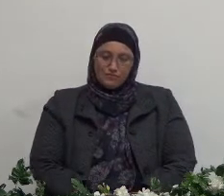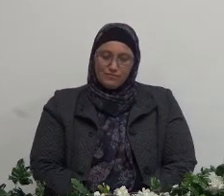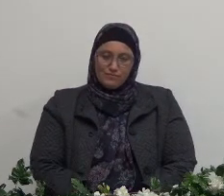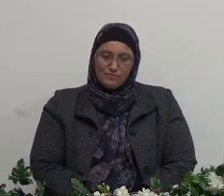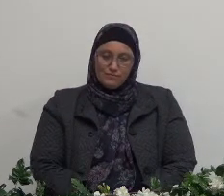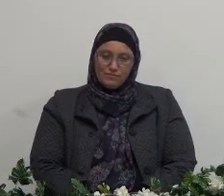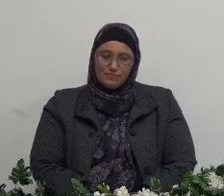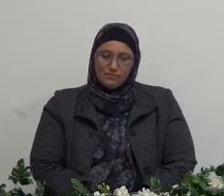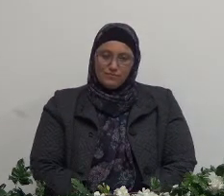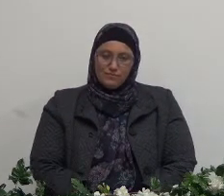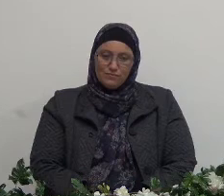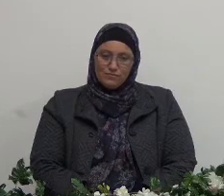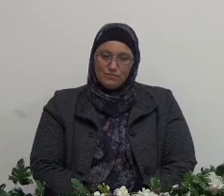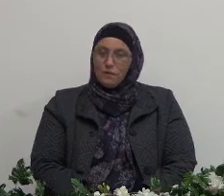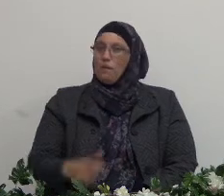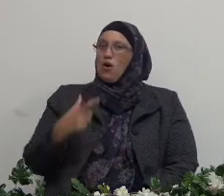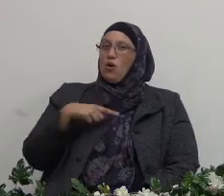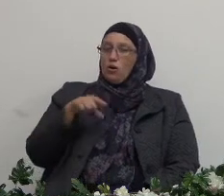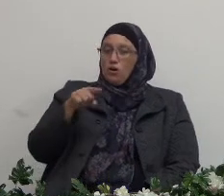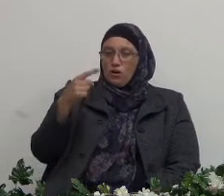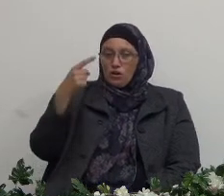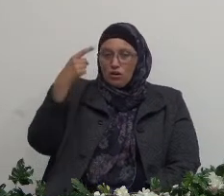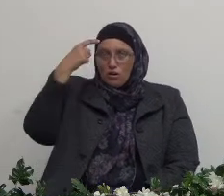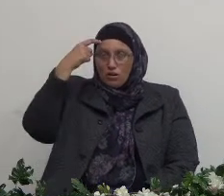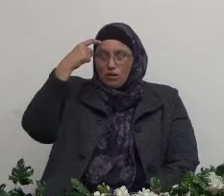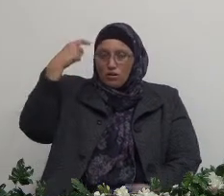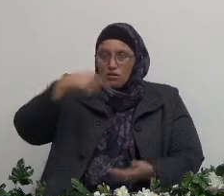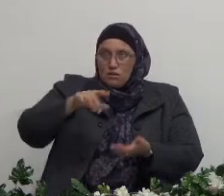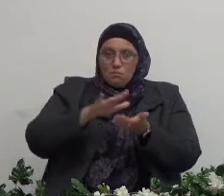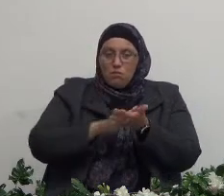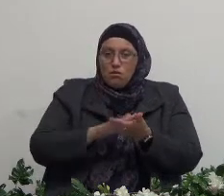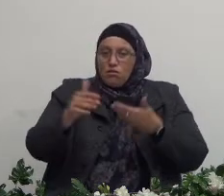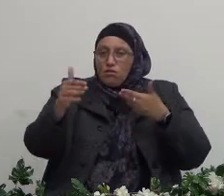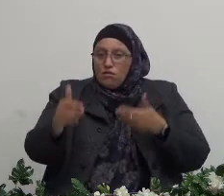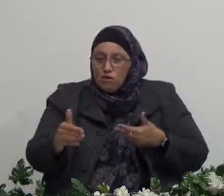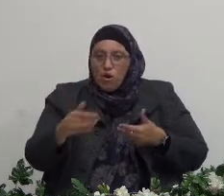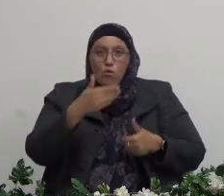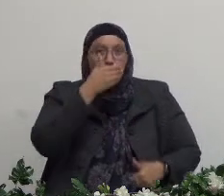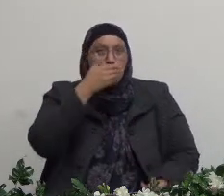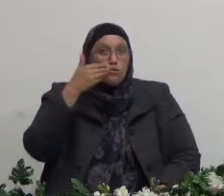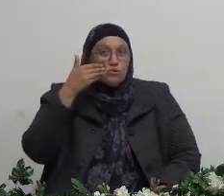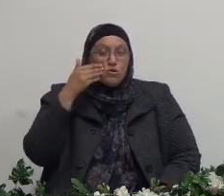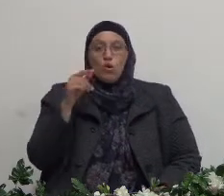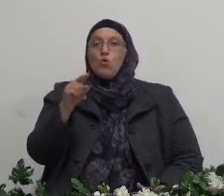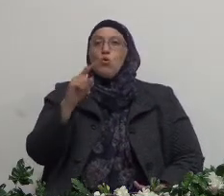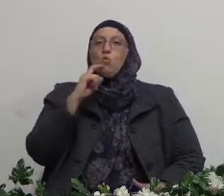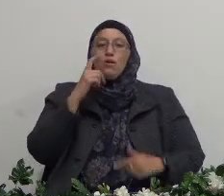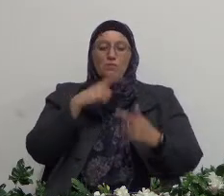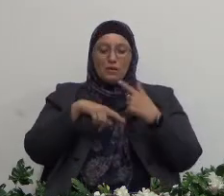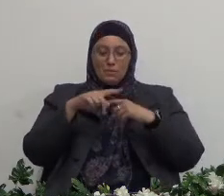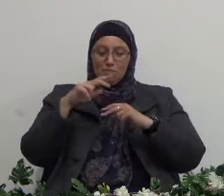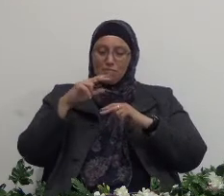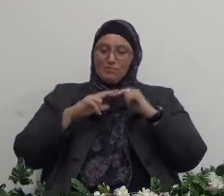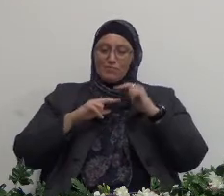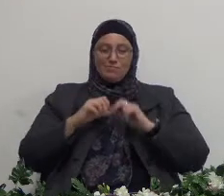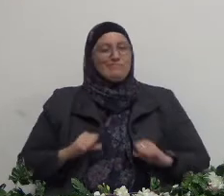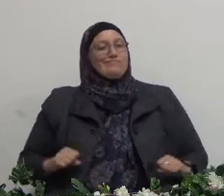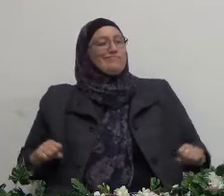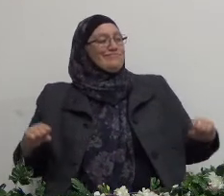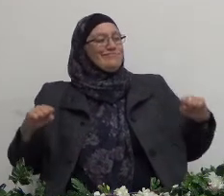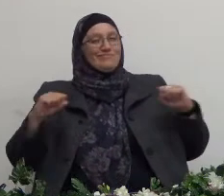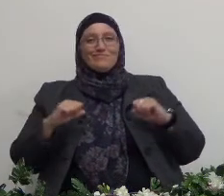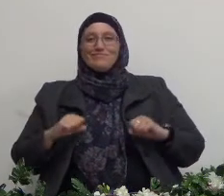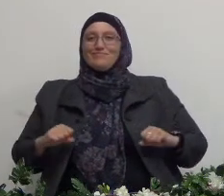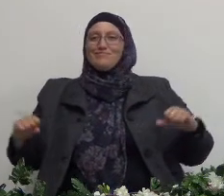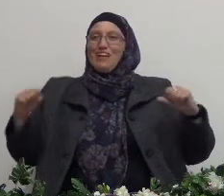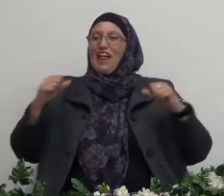your head that it's the month of Ramadan, you develop the beginning, or you reinvigorate yourself.